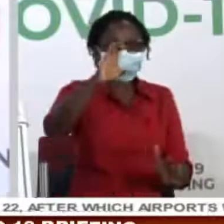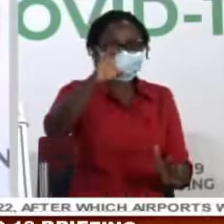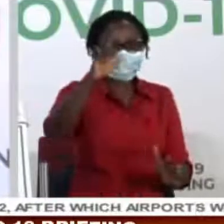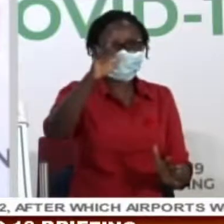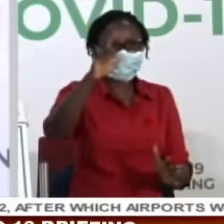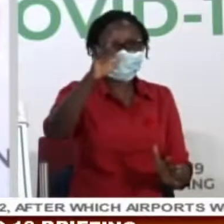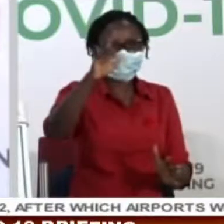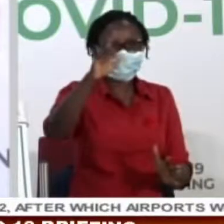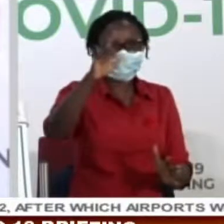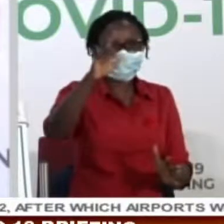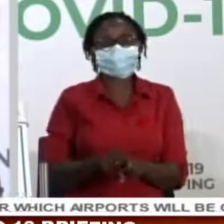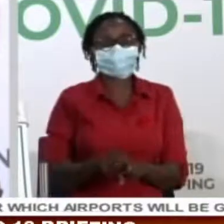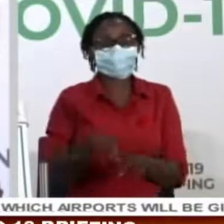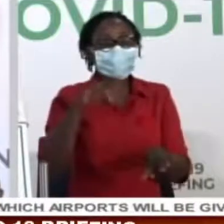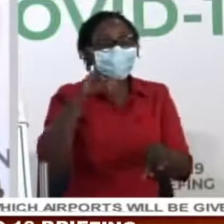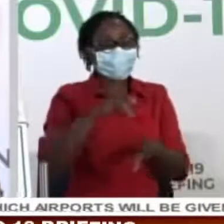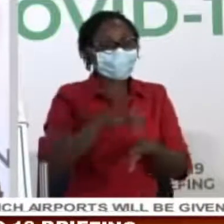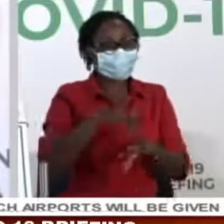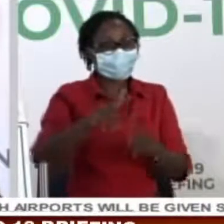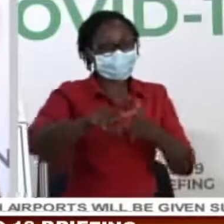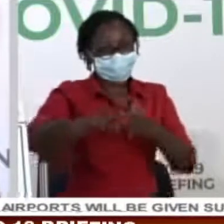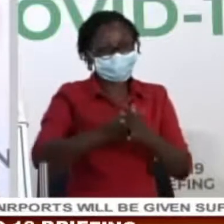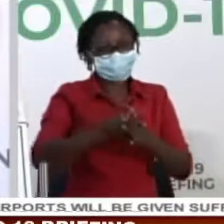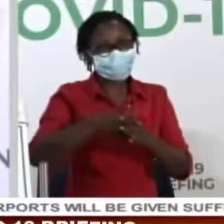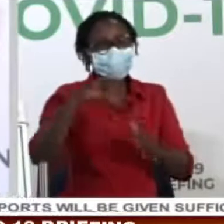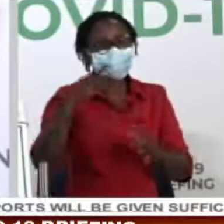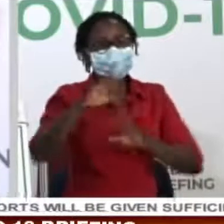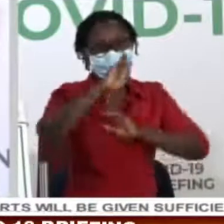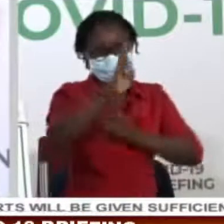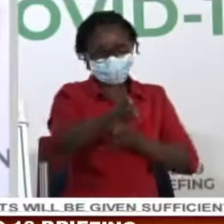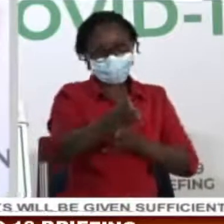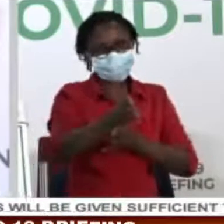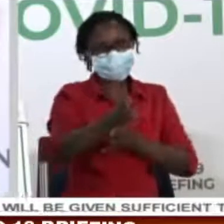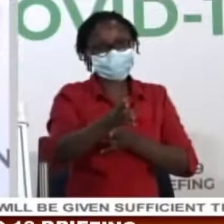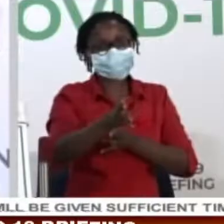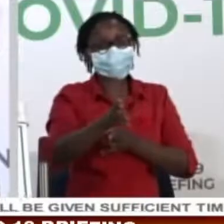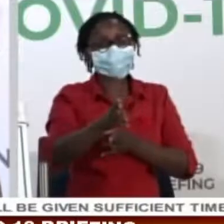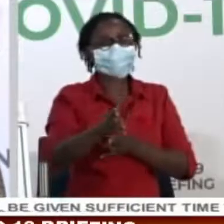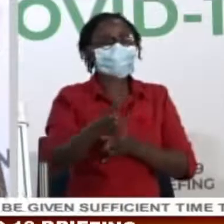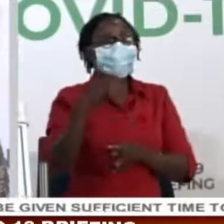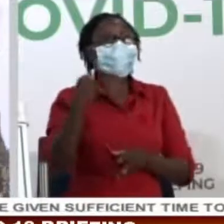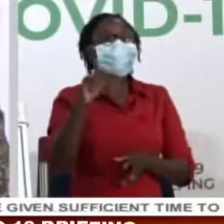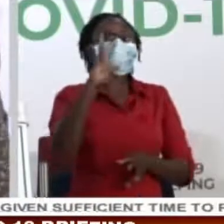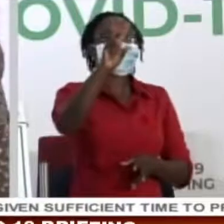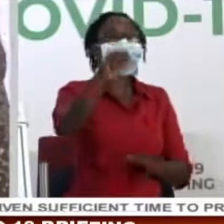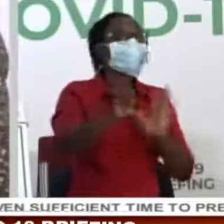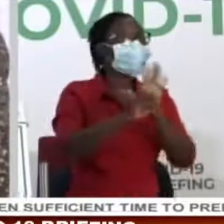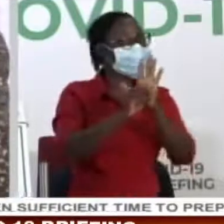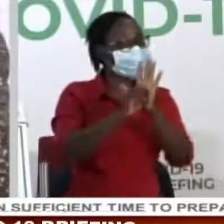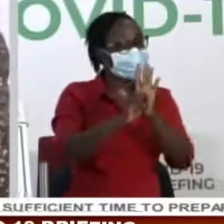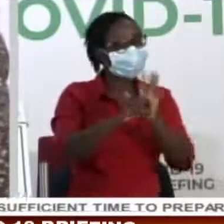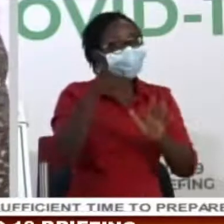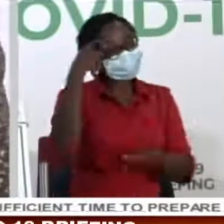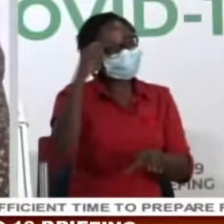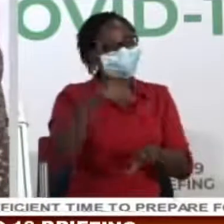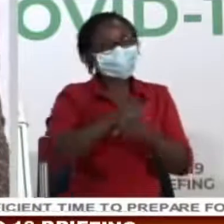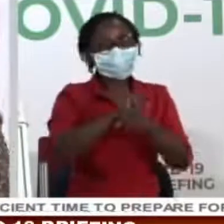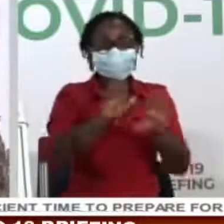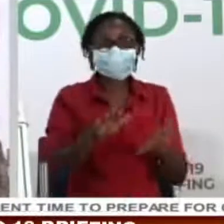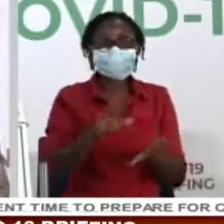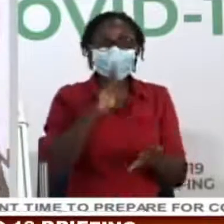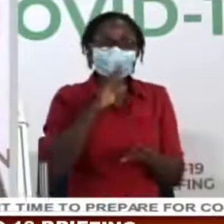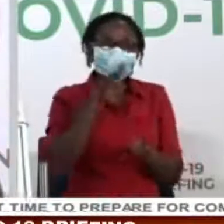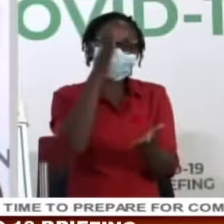At the initial stage of response, the known symptoms for COVID were limited to